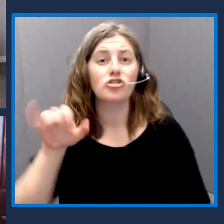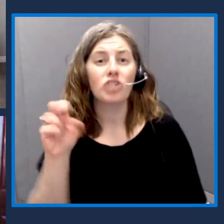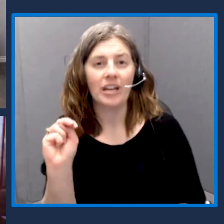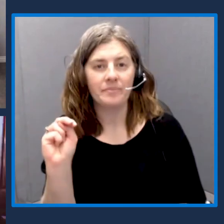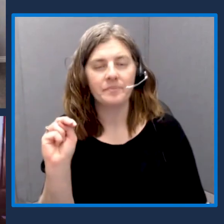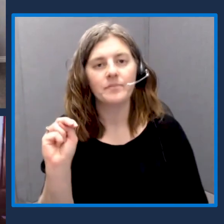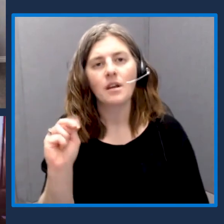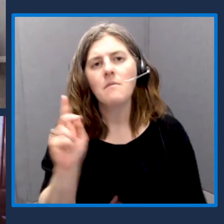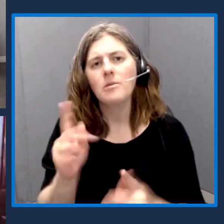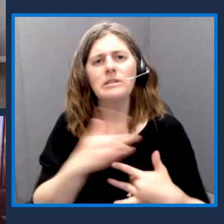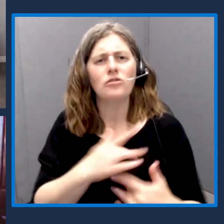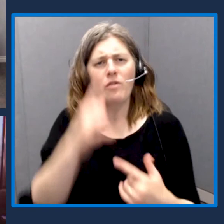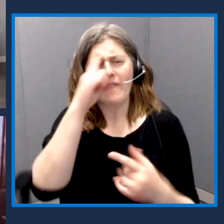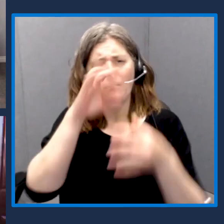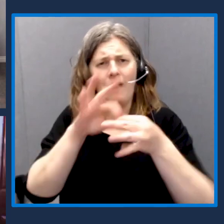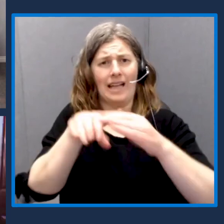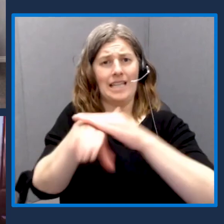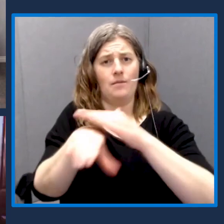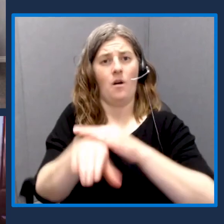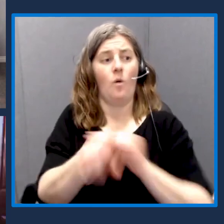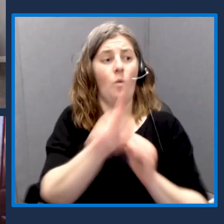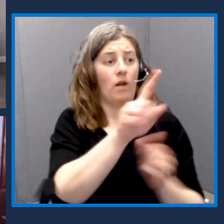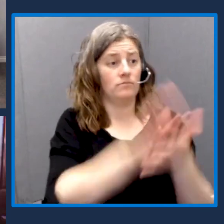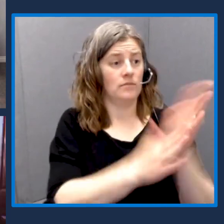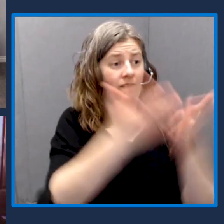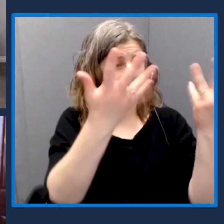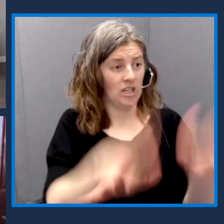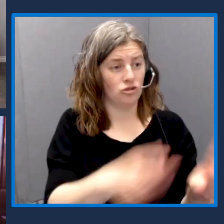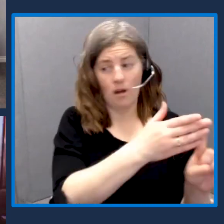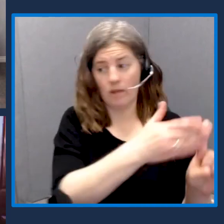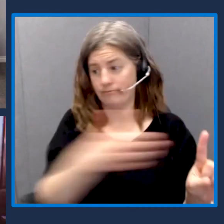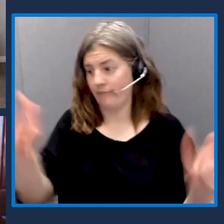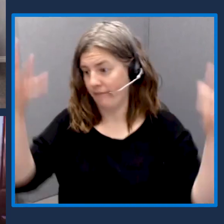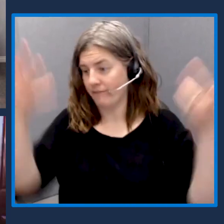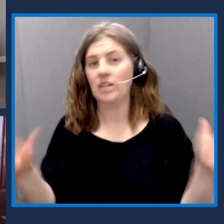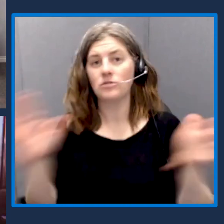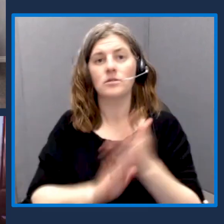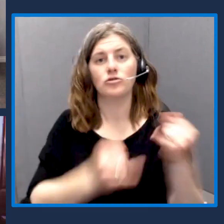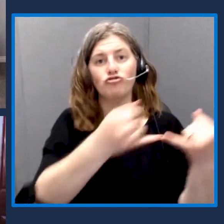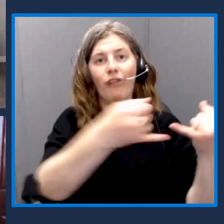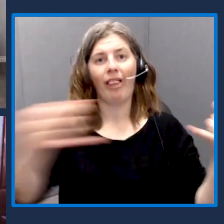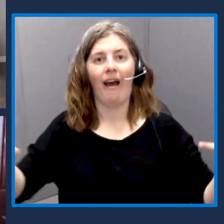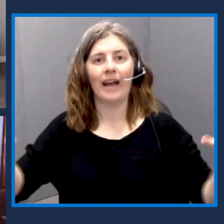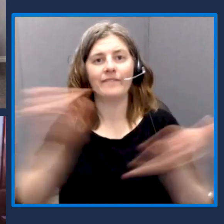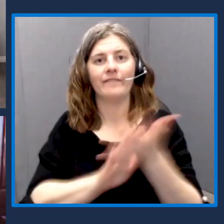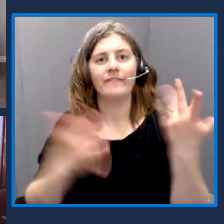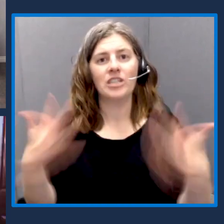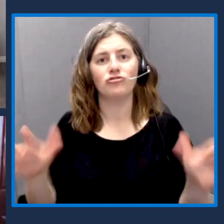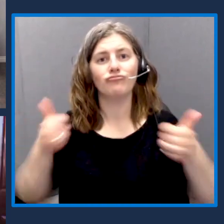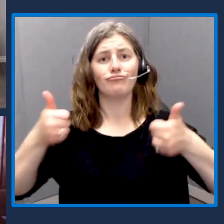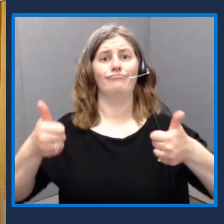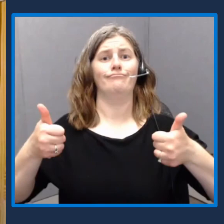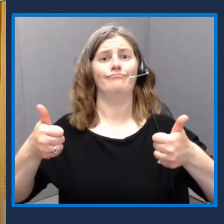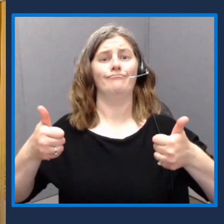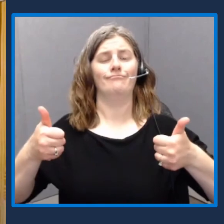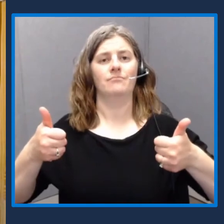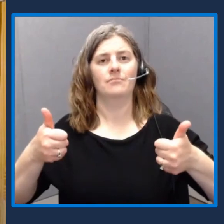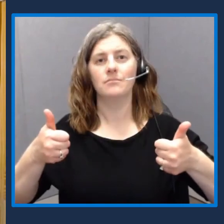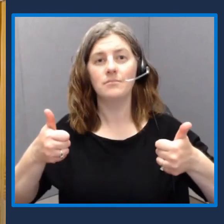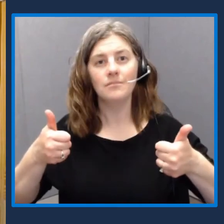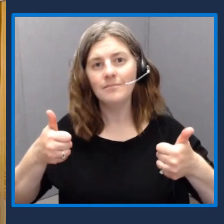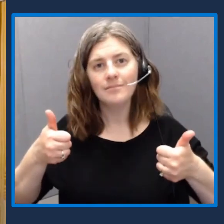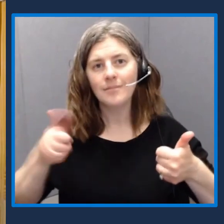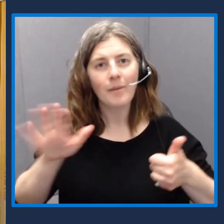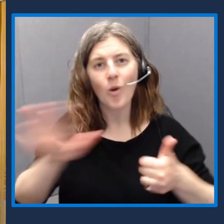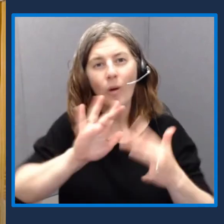tend to think of accessibility as a one and done. You start here, you go here, it's a straight line, and you're good. You've nailed it. But your site